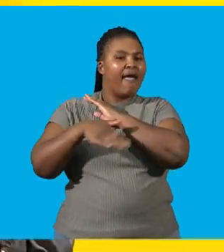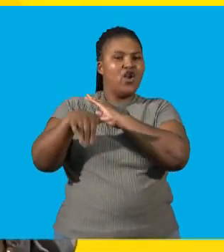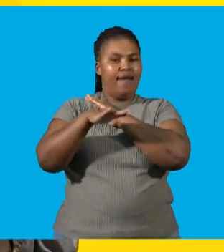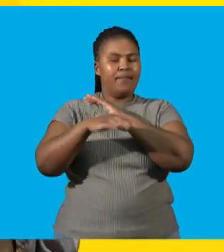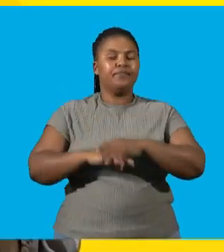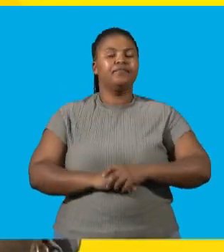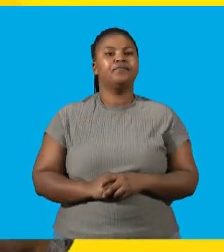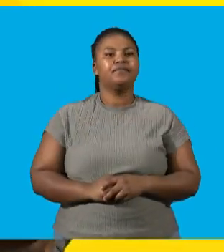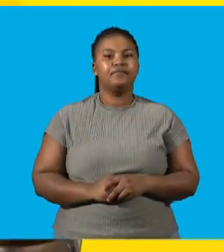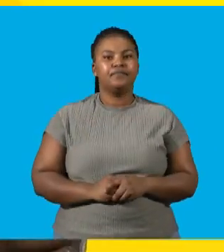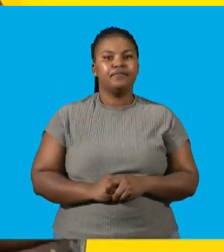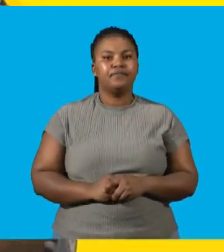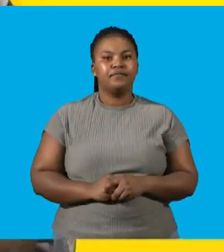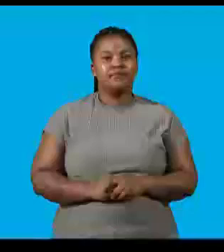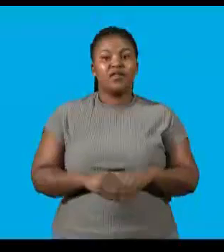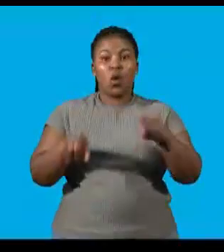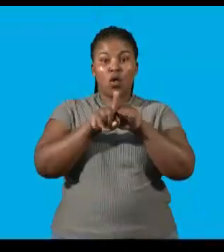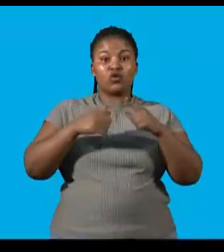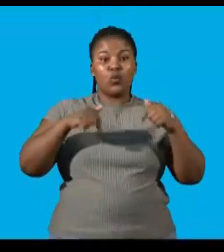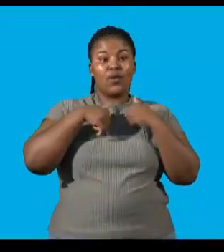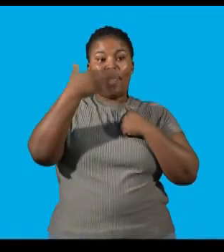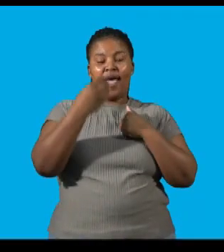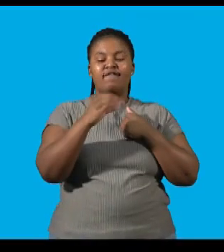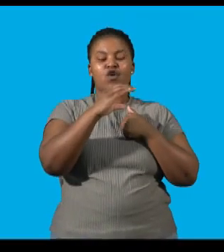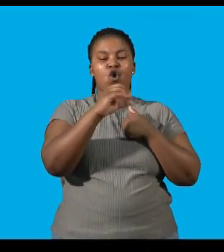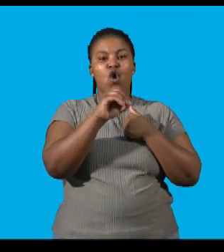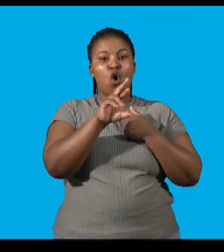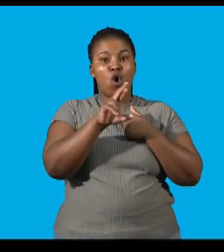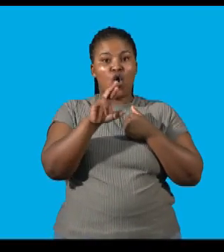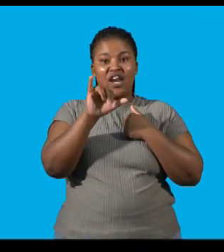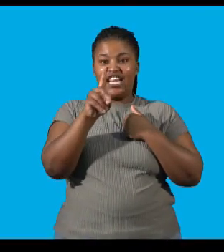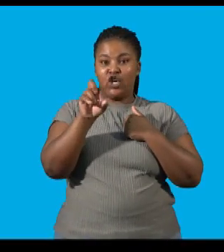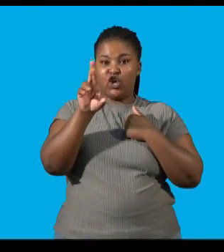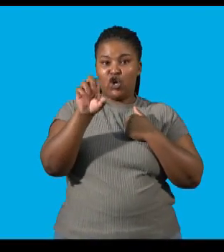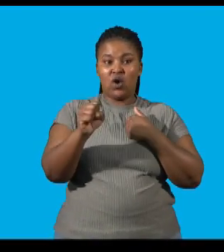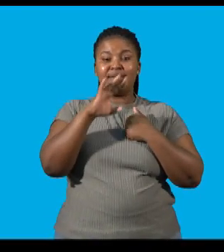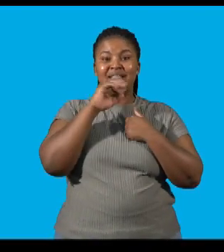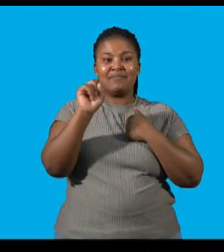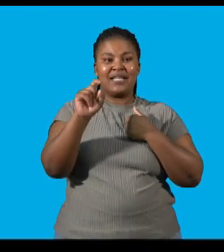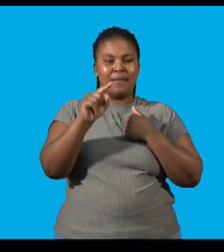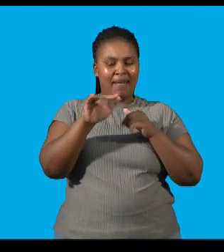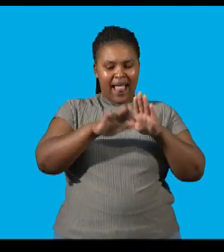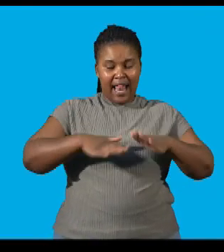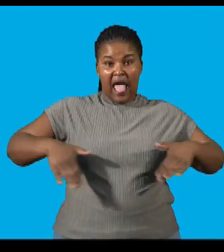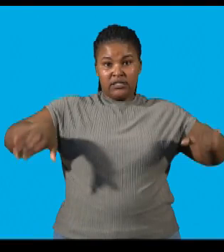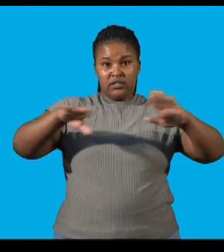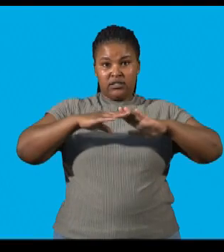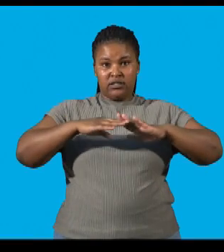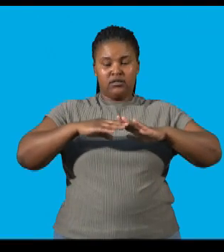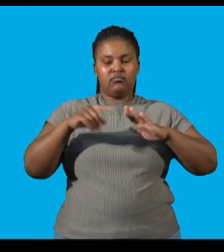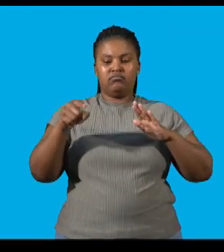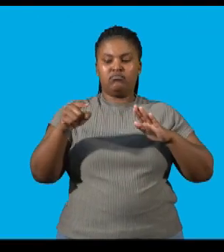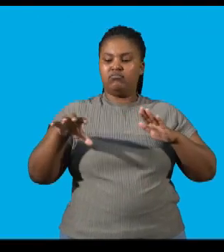area. Then we also have the corridors. This is a tract of land that forms a